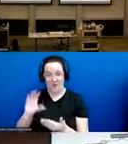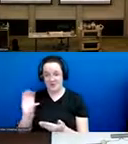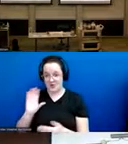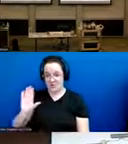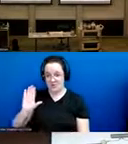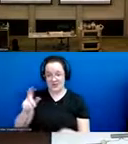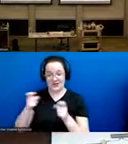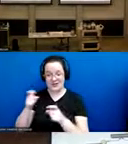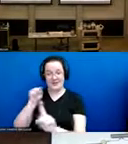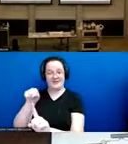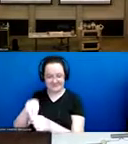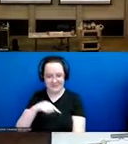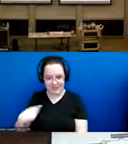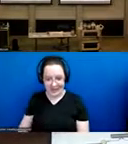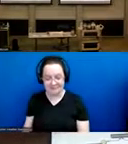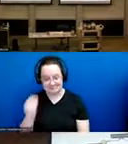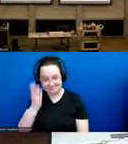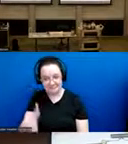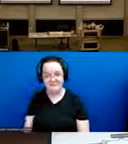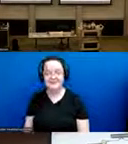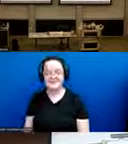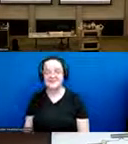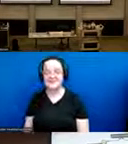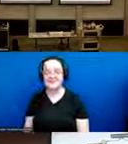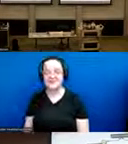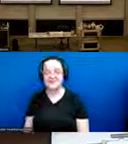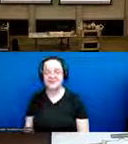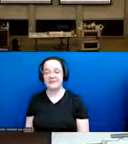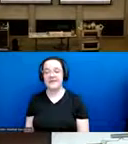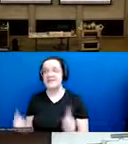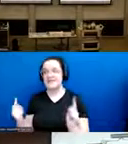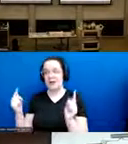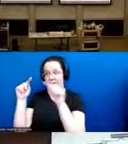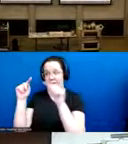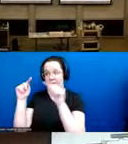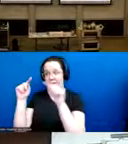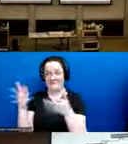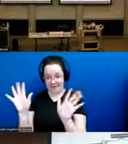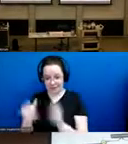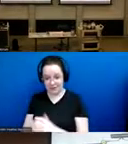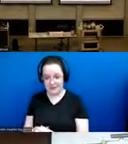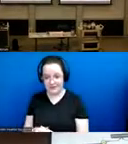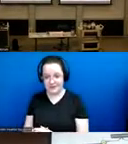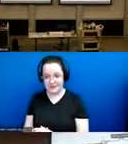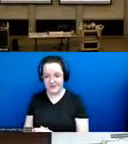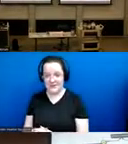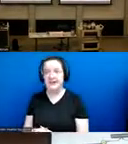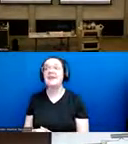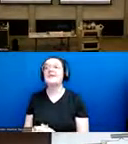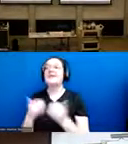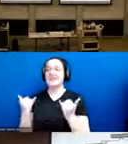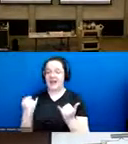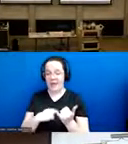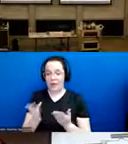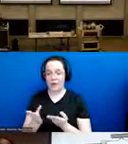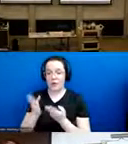all your Zoom calls go there, okay? And then once you have that, right? What we're proposing here is